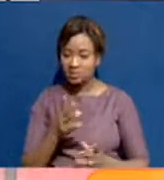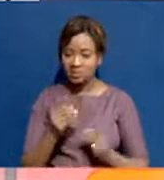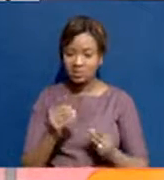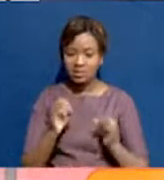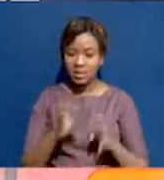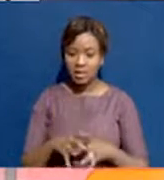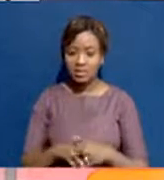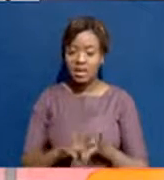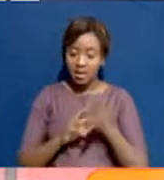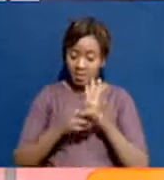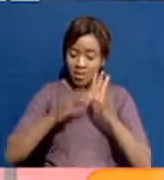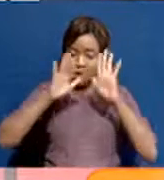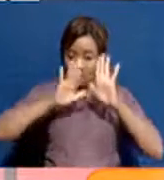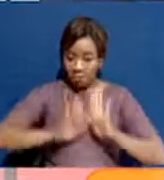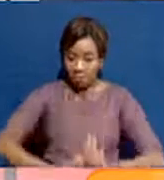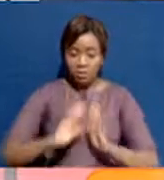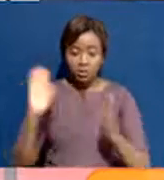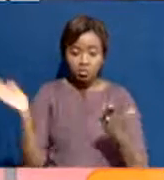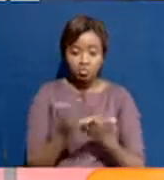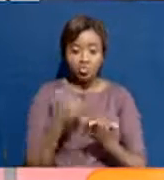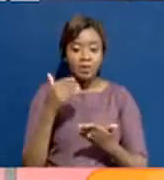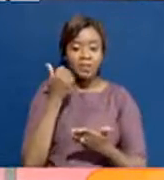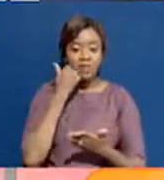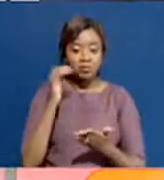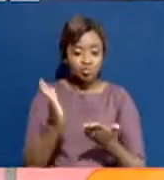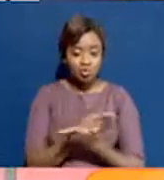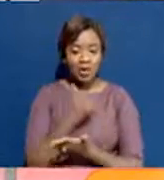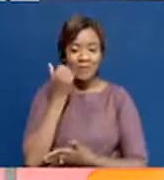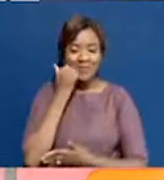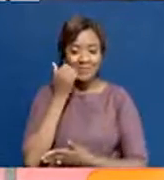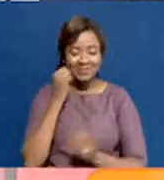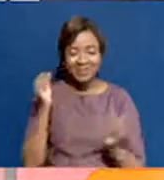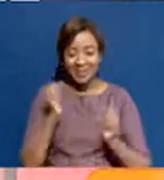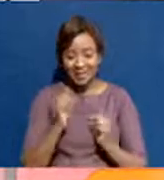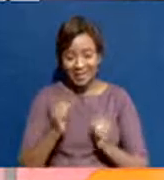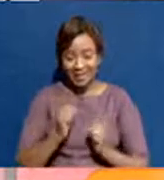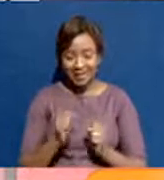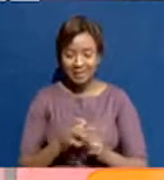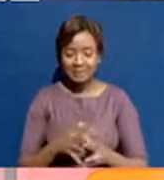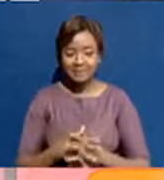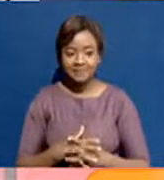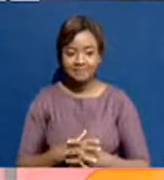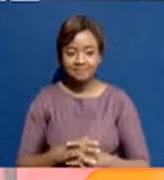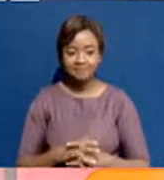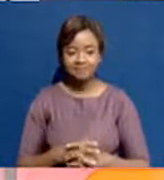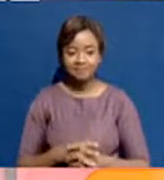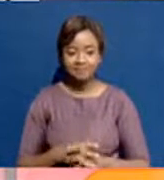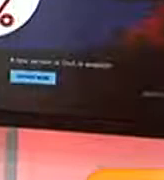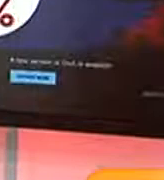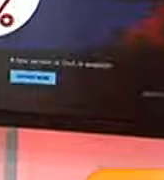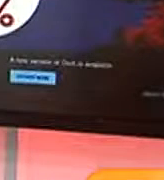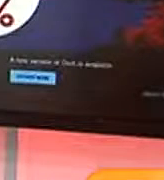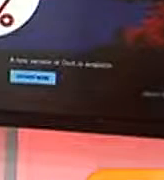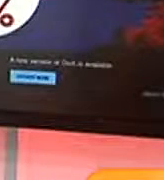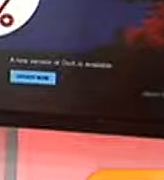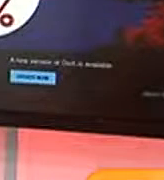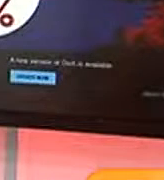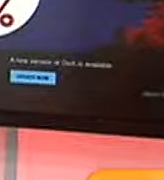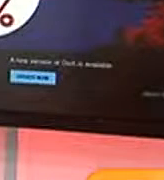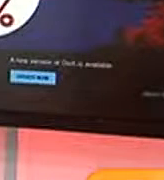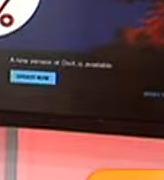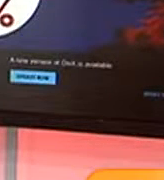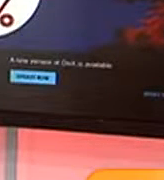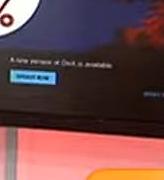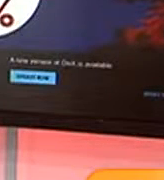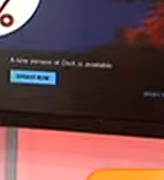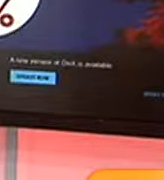why the fight against malaria remains one of the top priorities in the country. Now, as for the prevalence, this is what it looks like on the